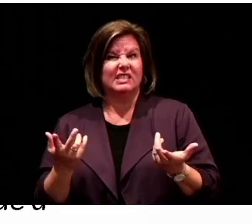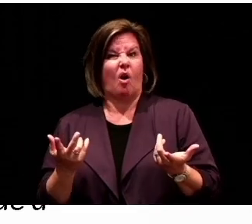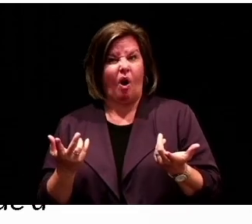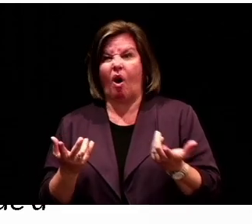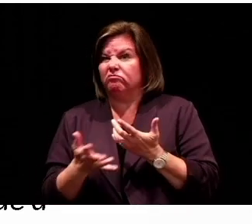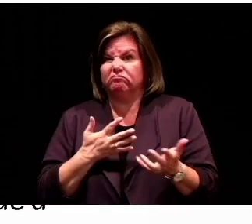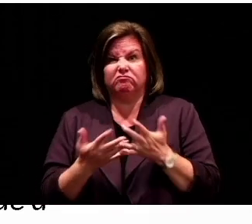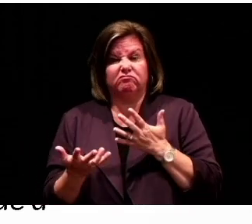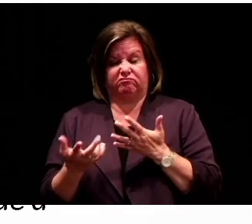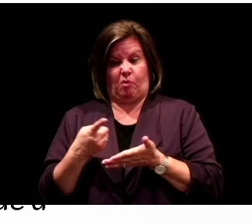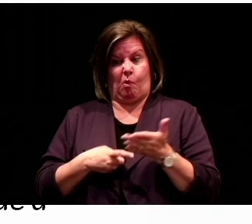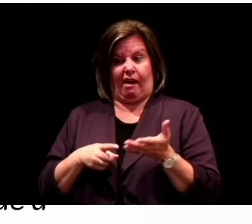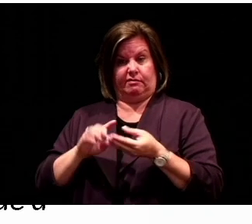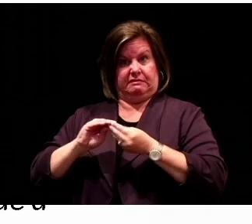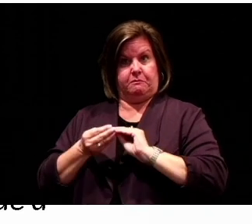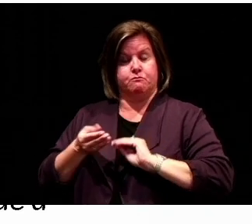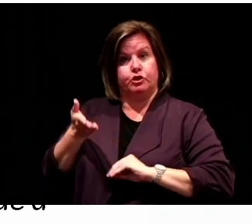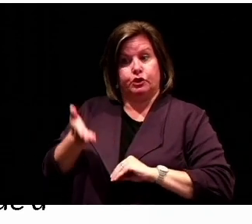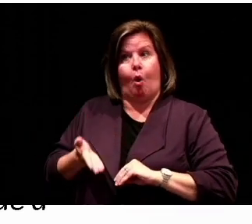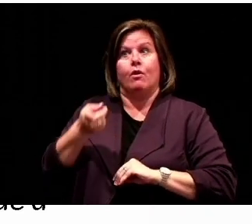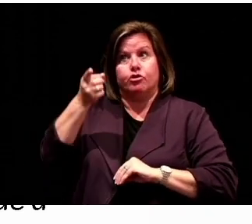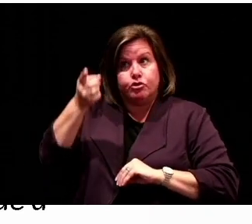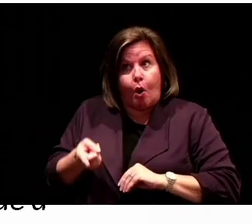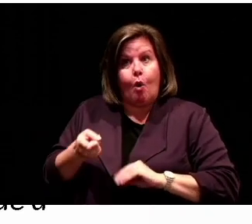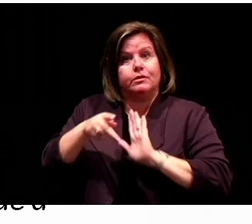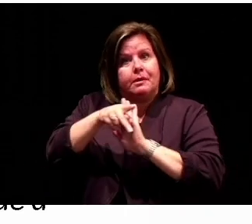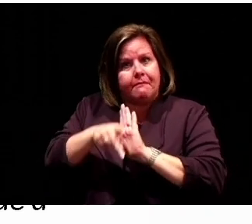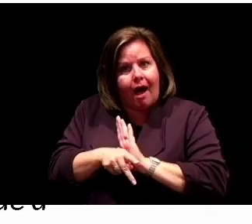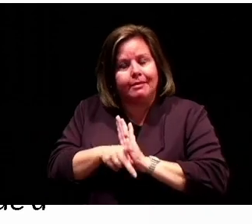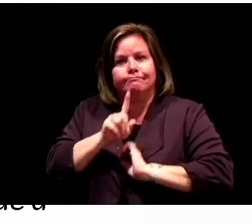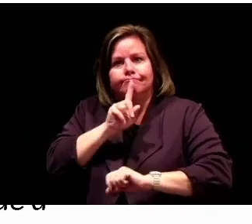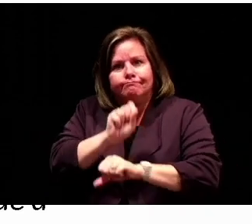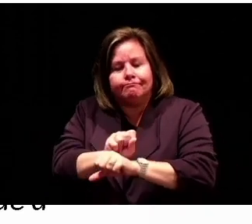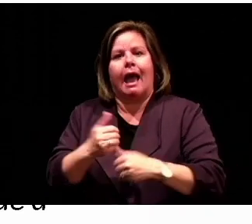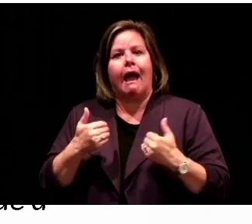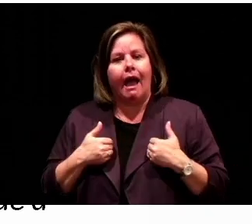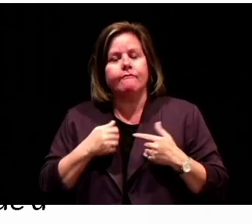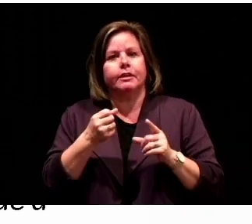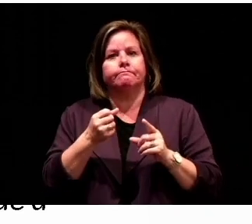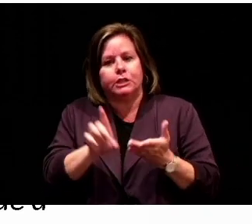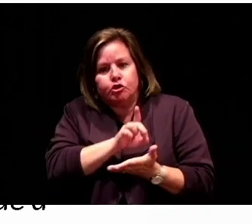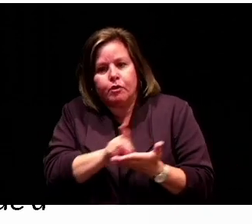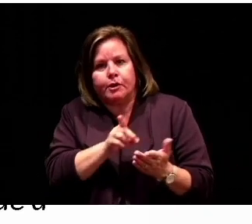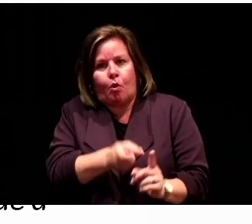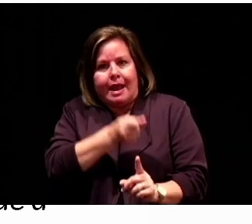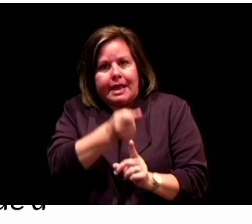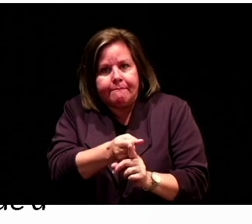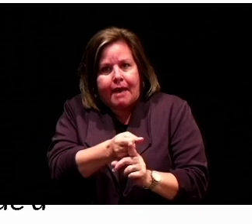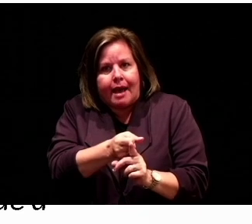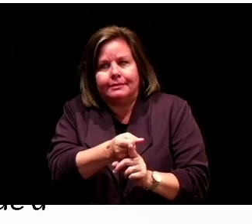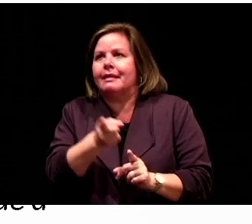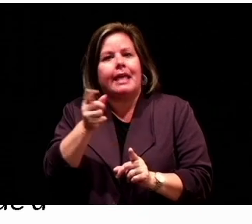family status. We have literally heard someone say, if you're about to have a baby, you need to move to a larger unit. We have had